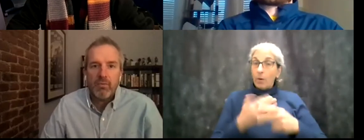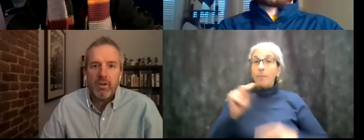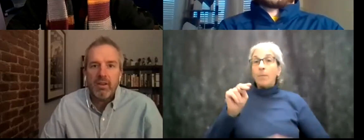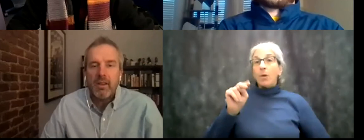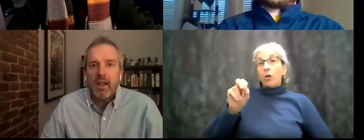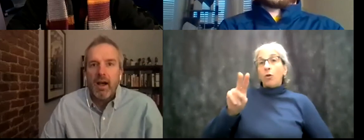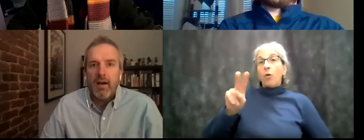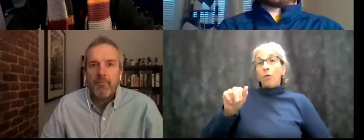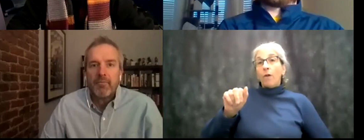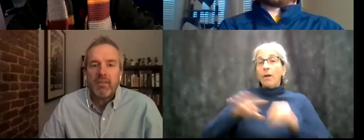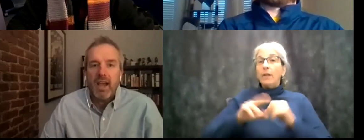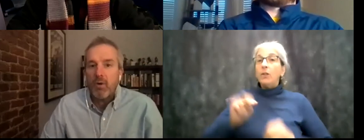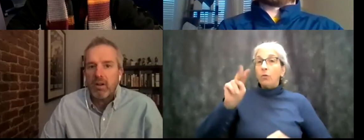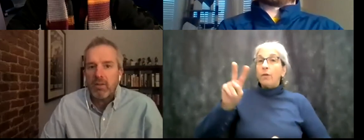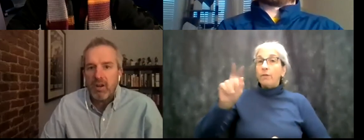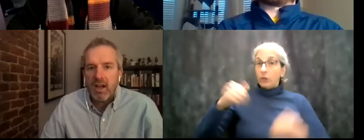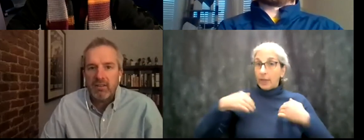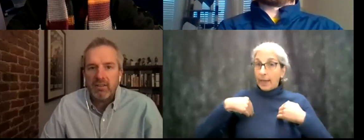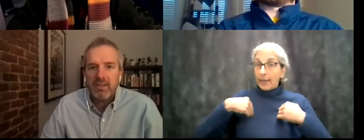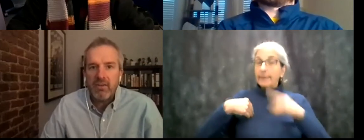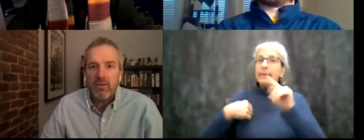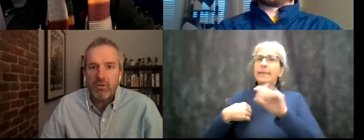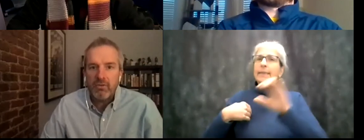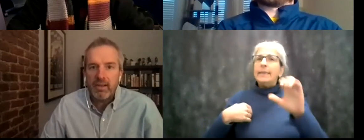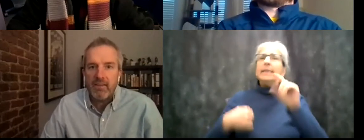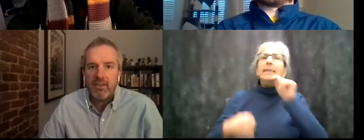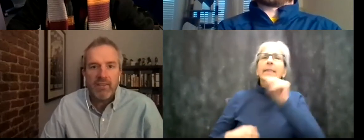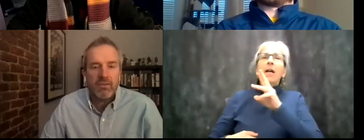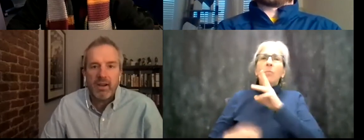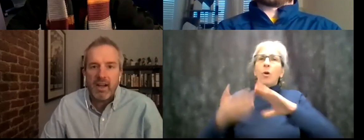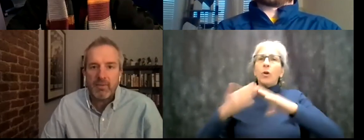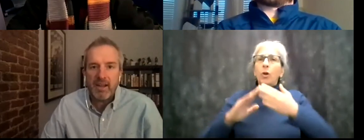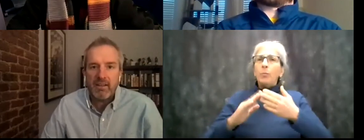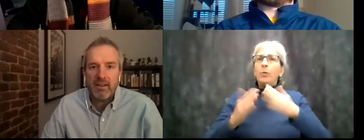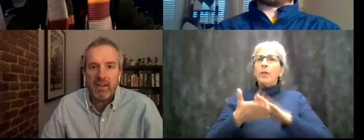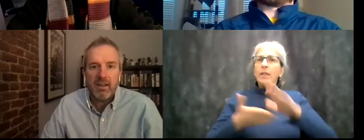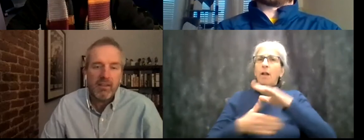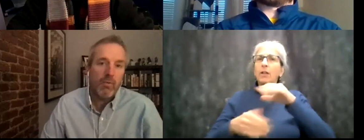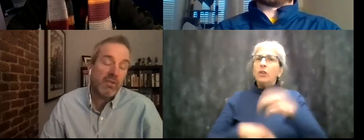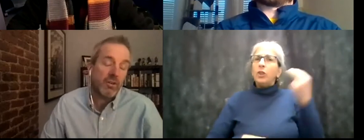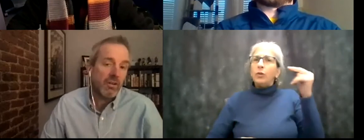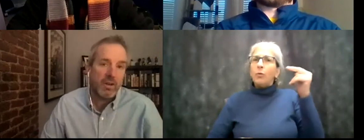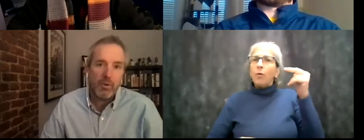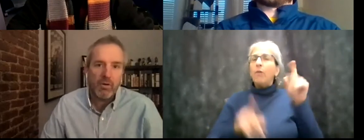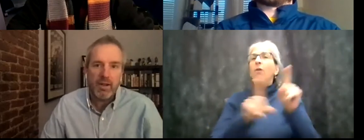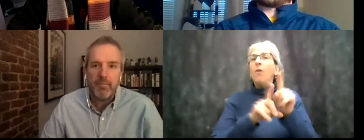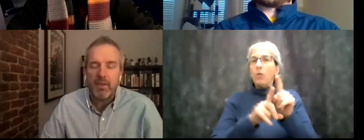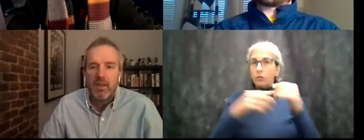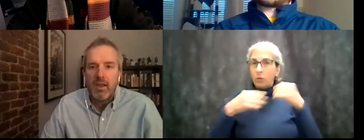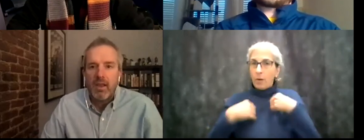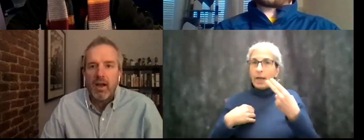has one. Tidewater Community College down in Norfolk has a great hospitality and as well as a culinary